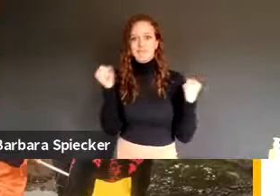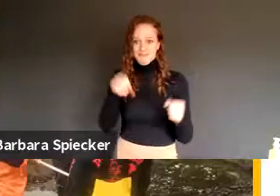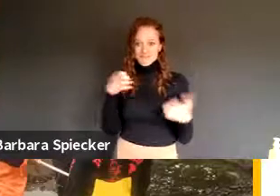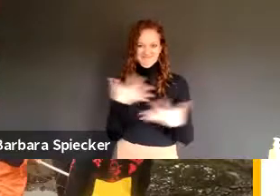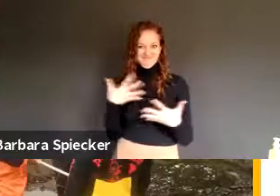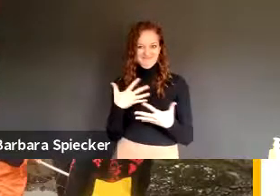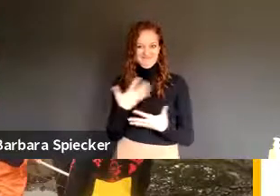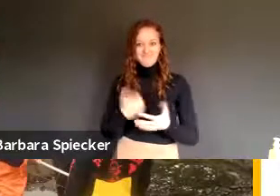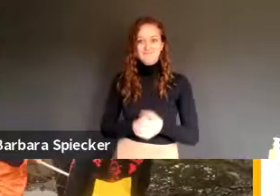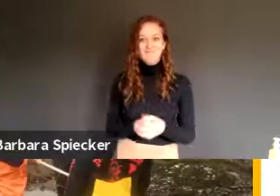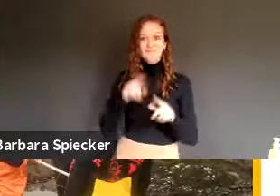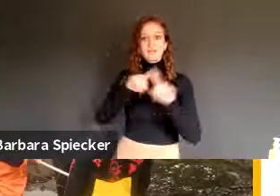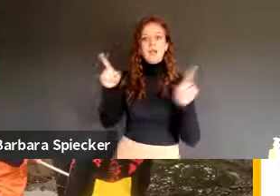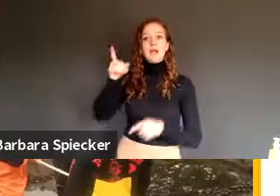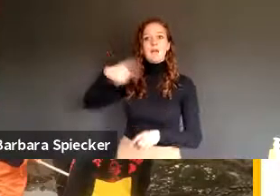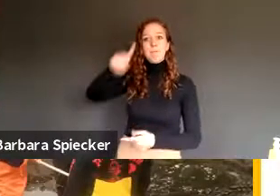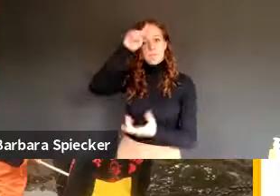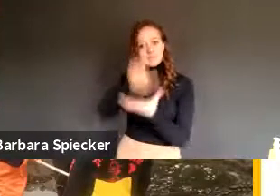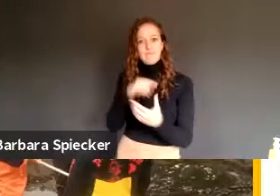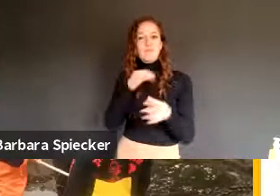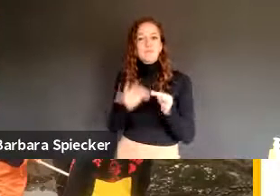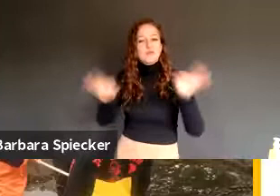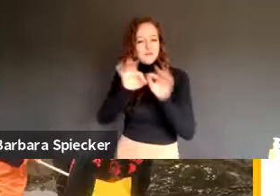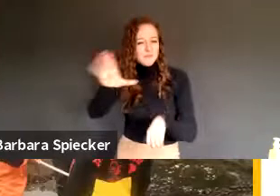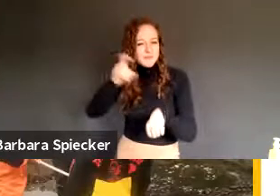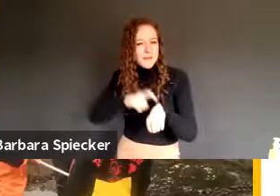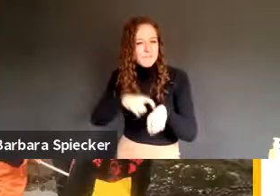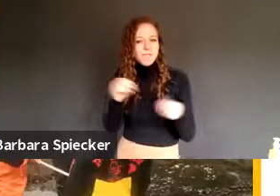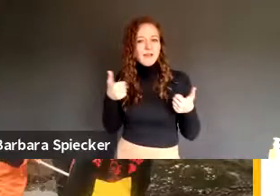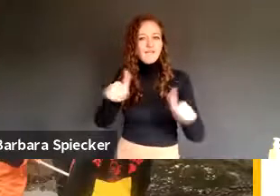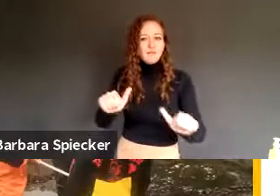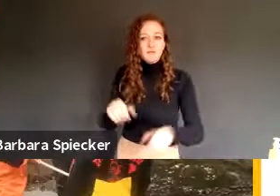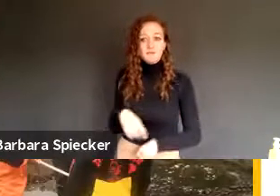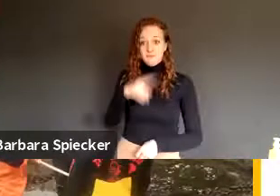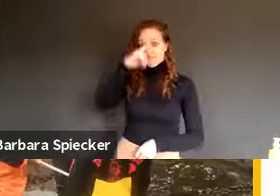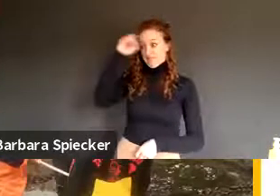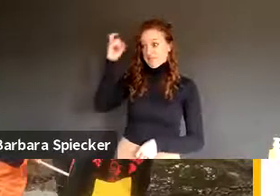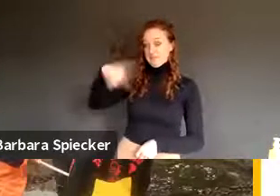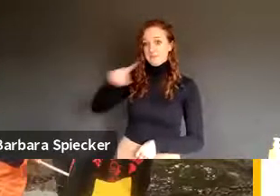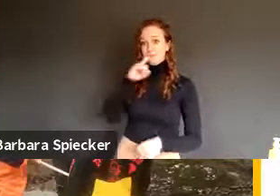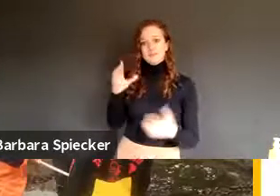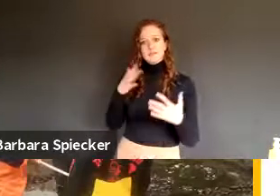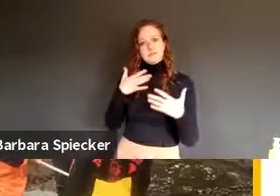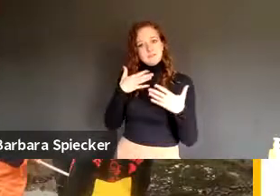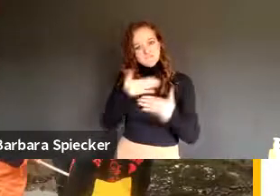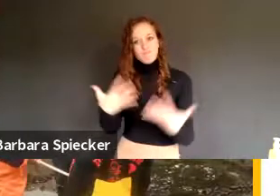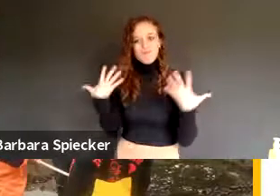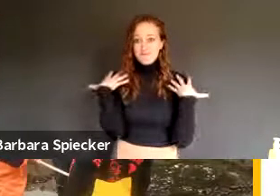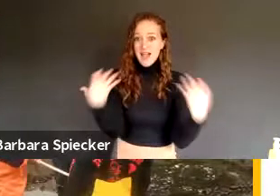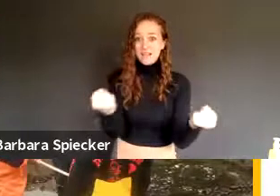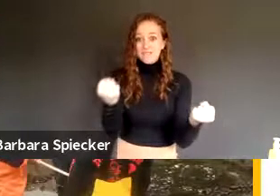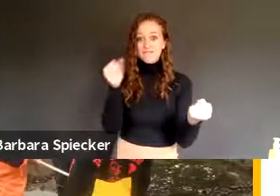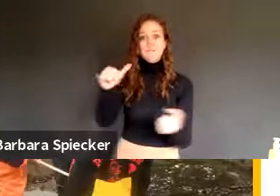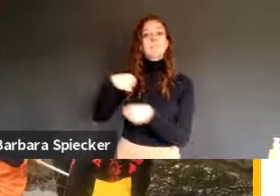native user can be pretty intimidating, but they were committed and they were open and really willing to make